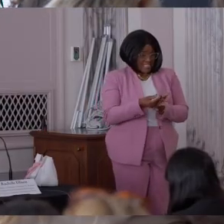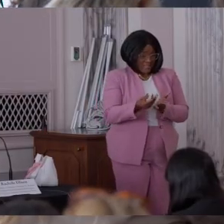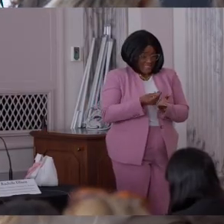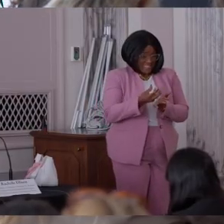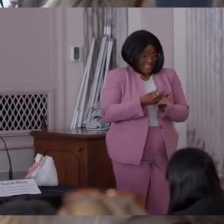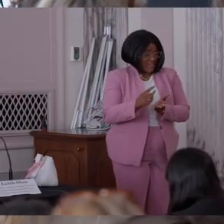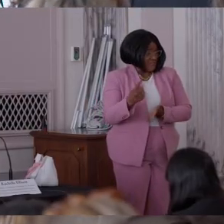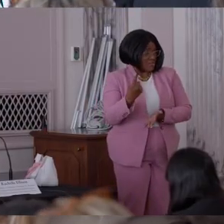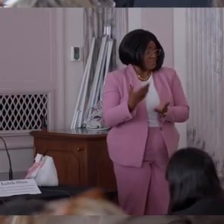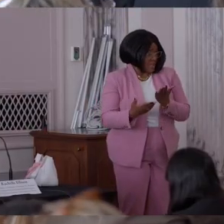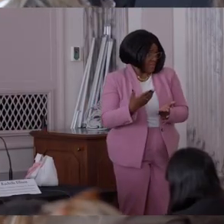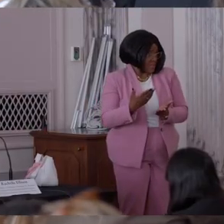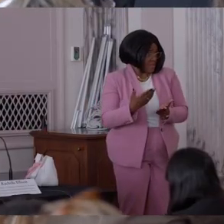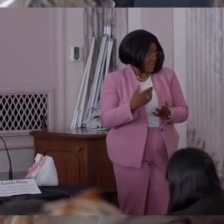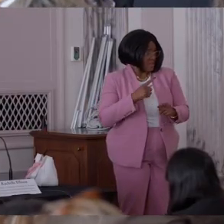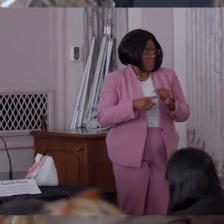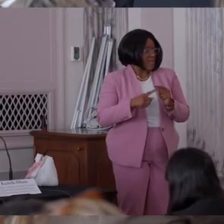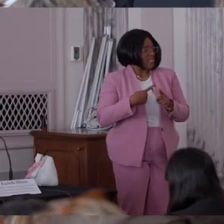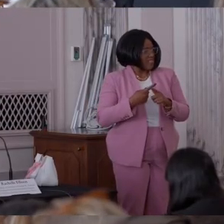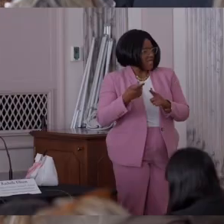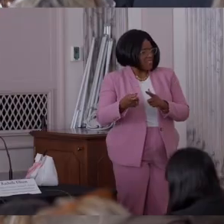home.